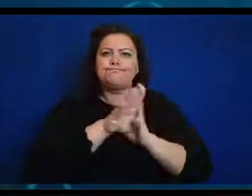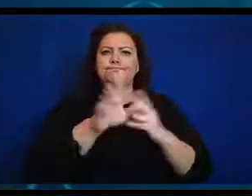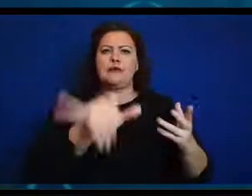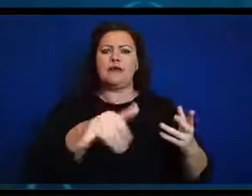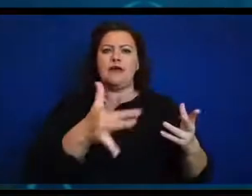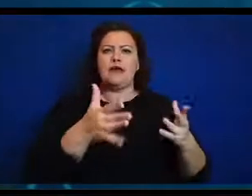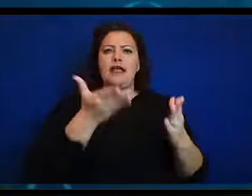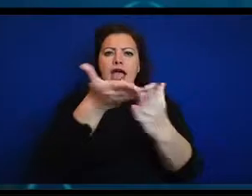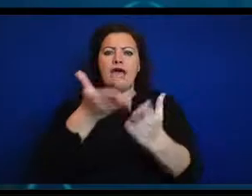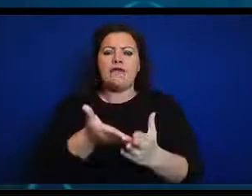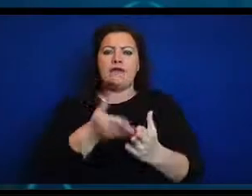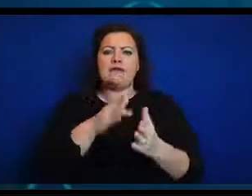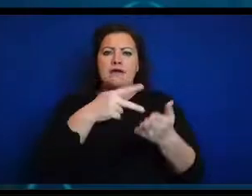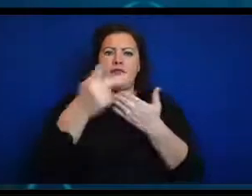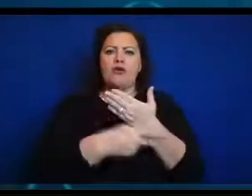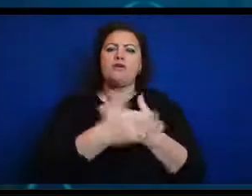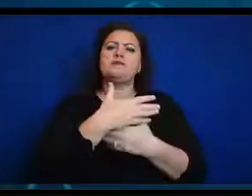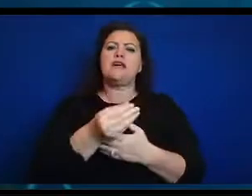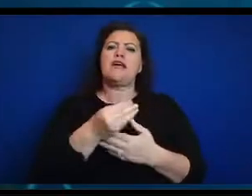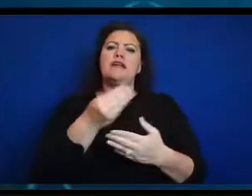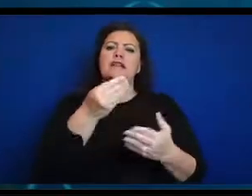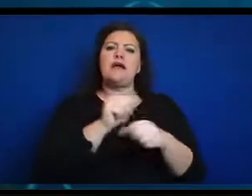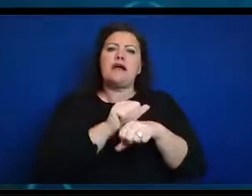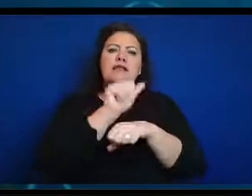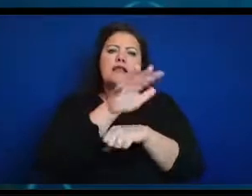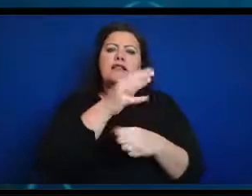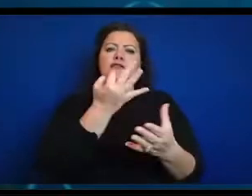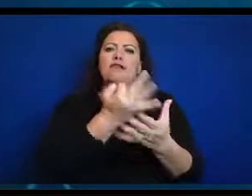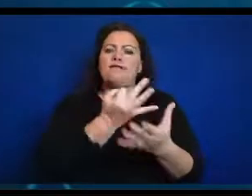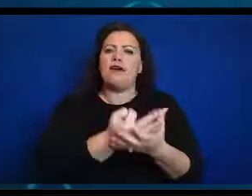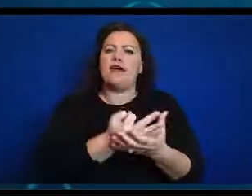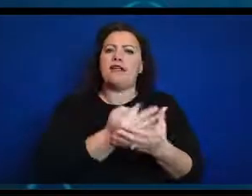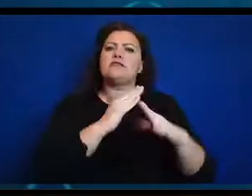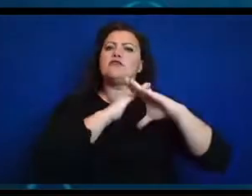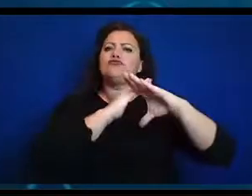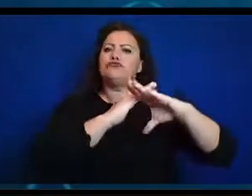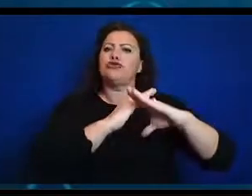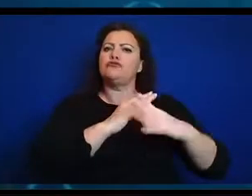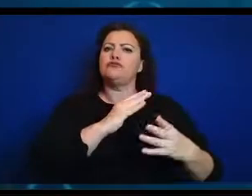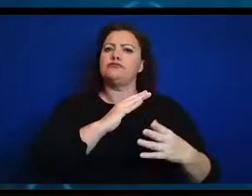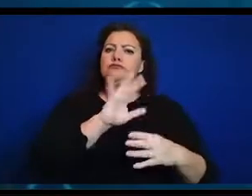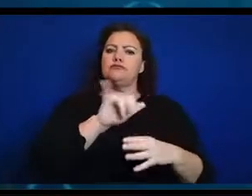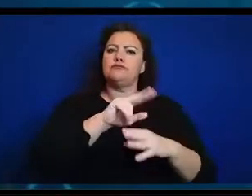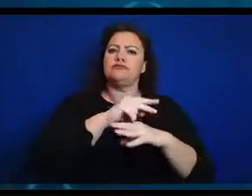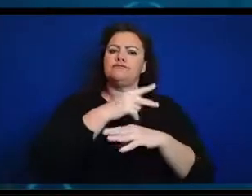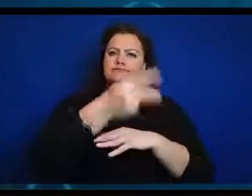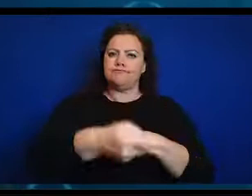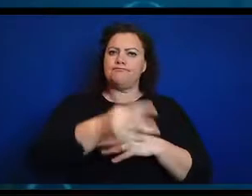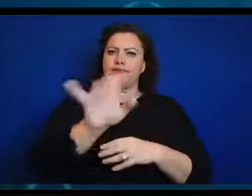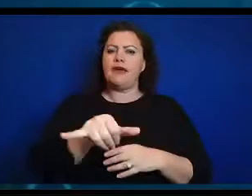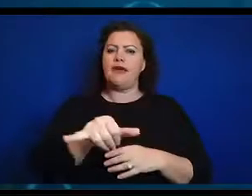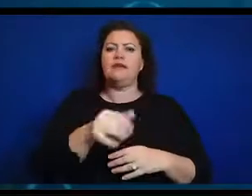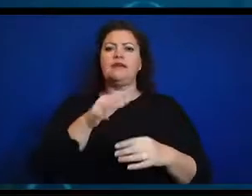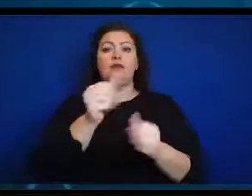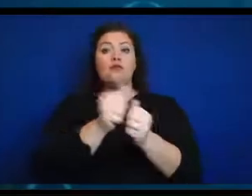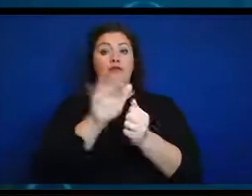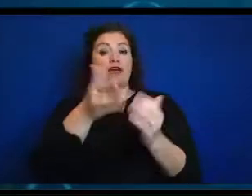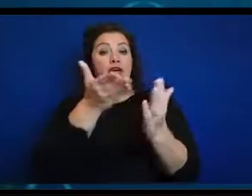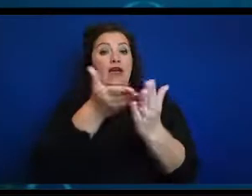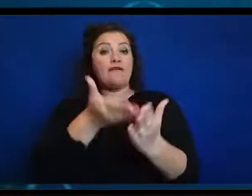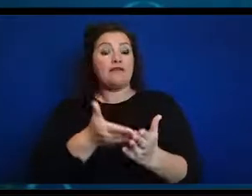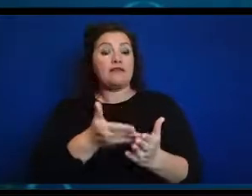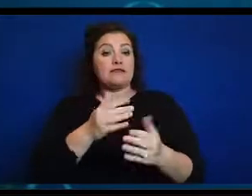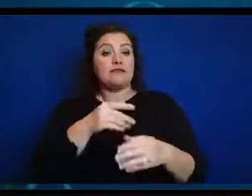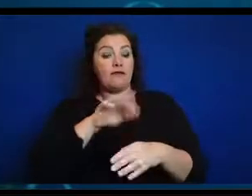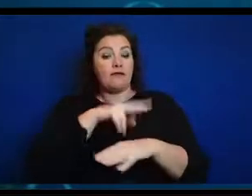programs, and the delivery and financing of proven interventions. This will require building on existing evidence-based falls prevention